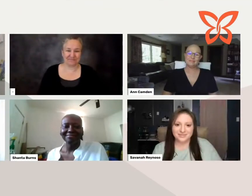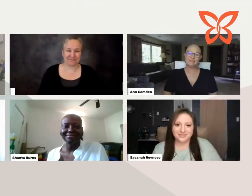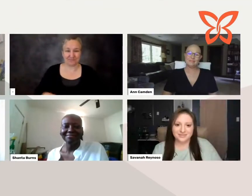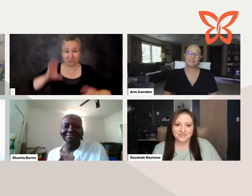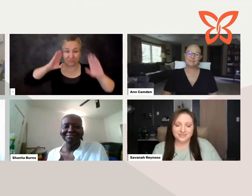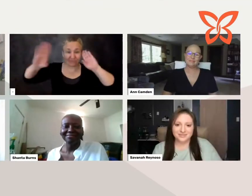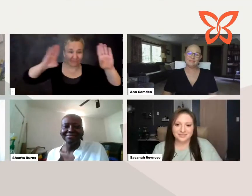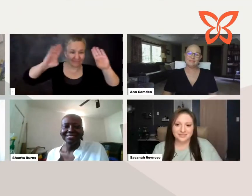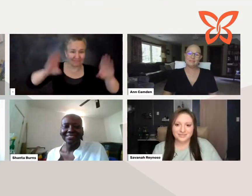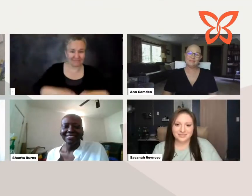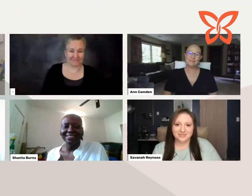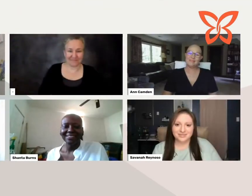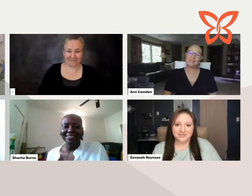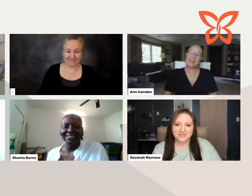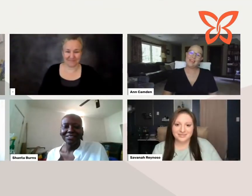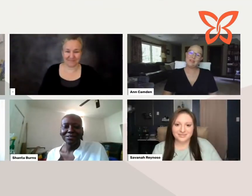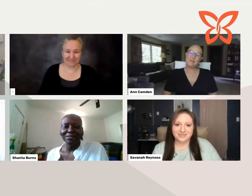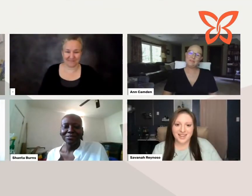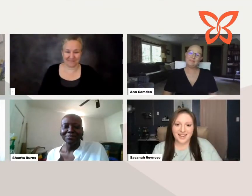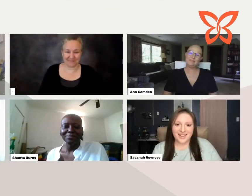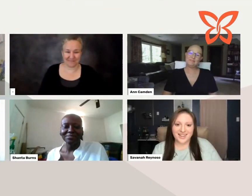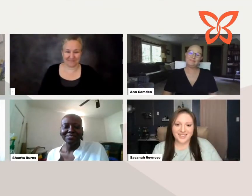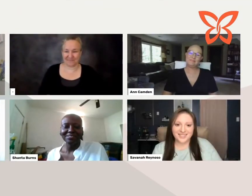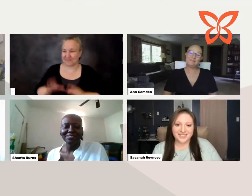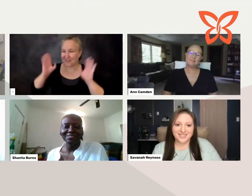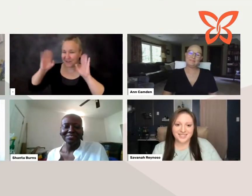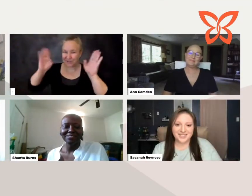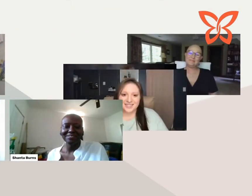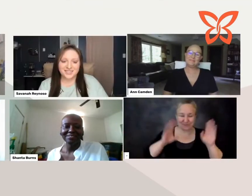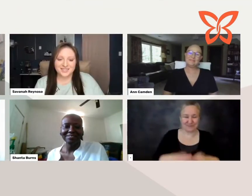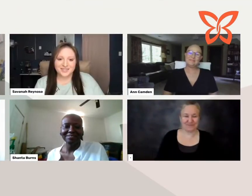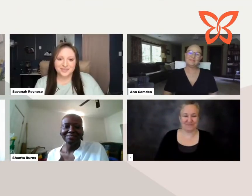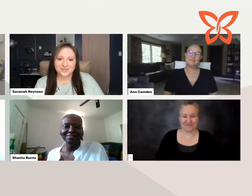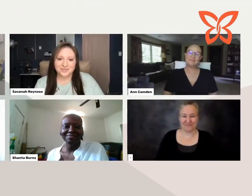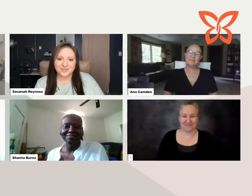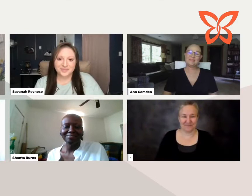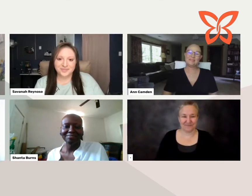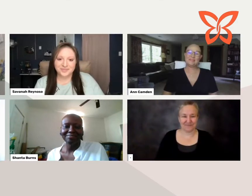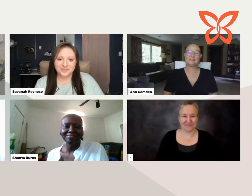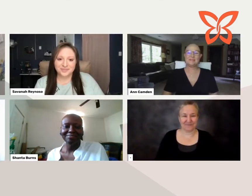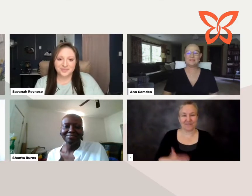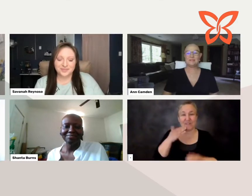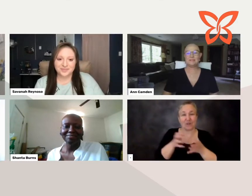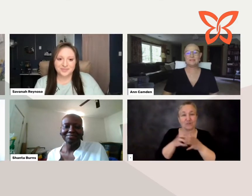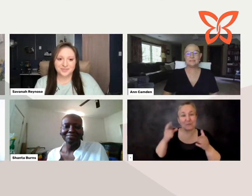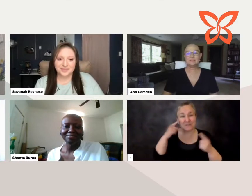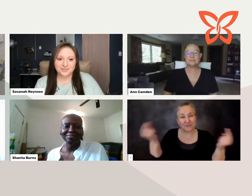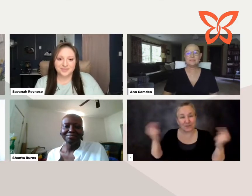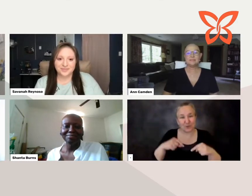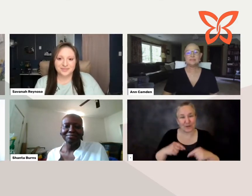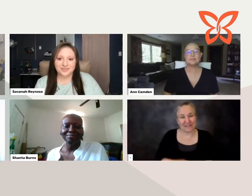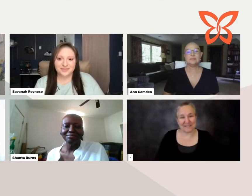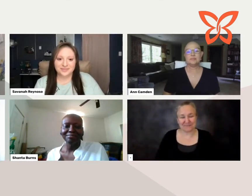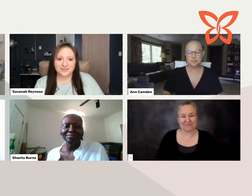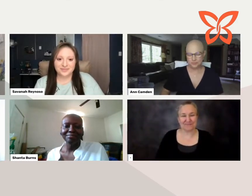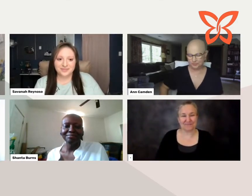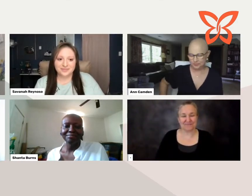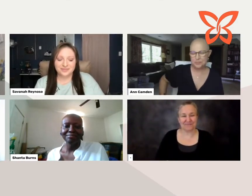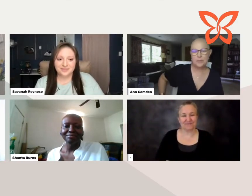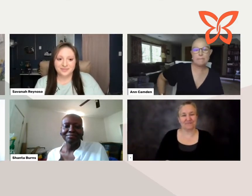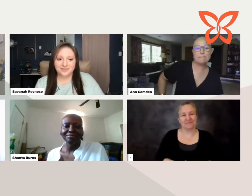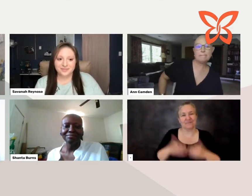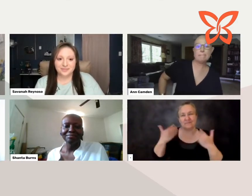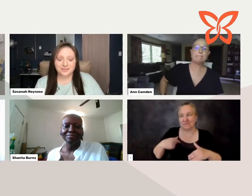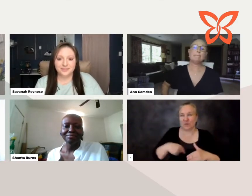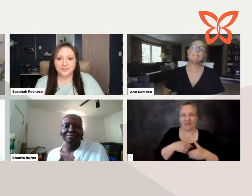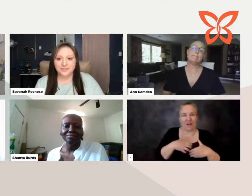Hi, everyone. Hi. Hello. Hello, everyone. Thank you so much for joining. We have so much to